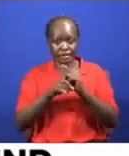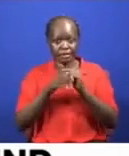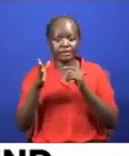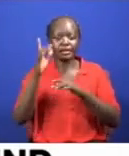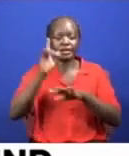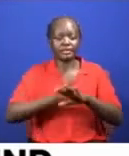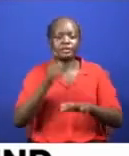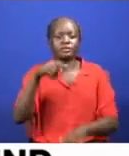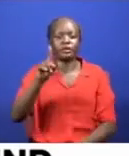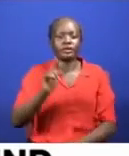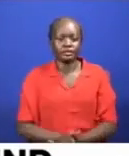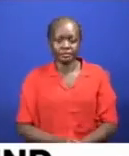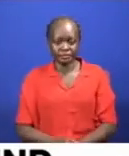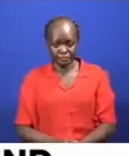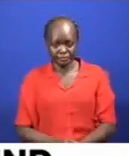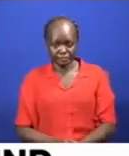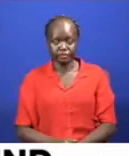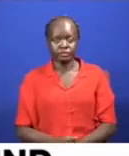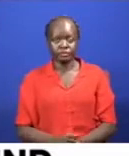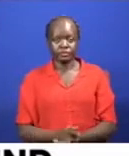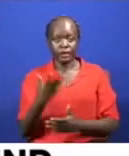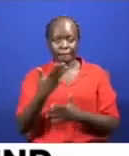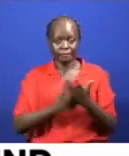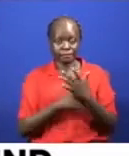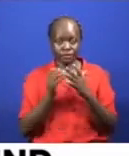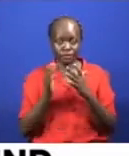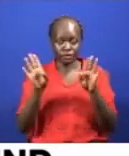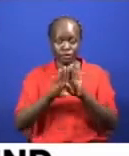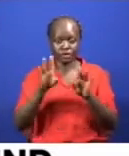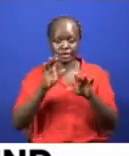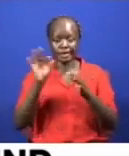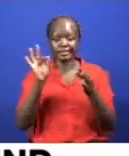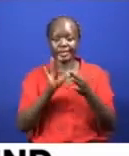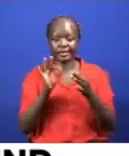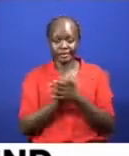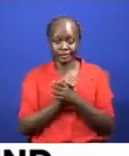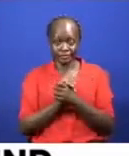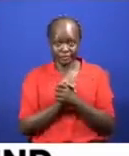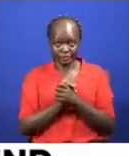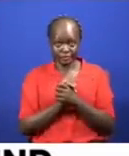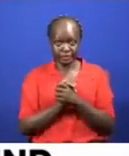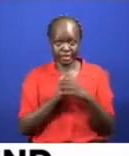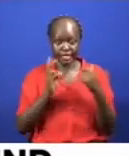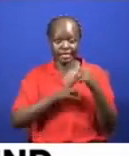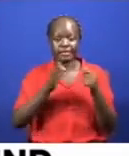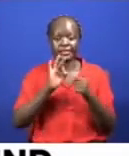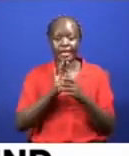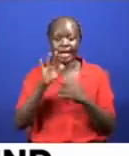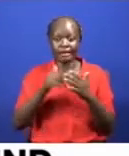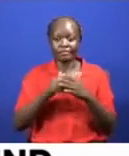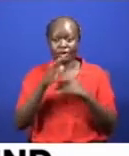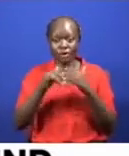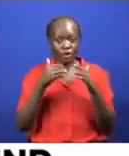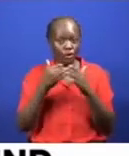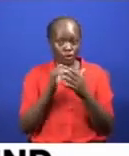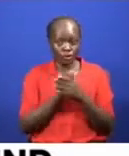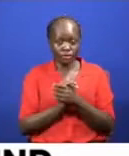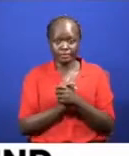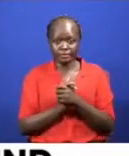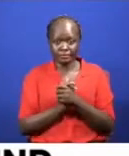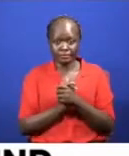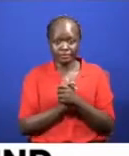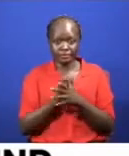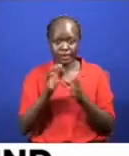time. The container was closed at exactly 7:30 after all the 8